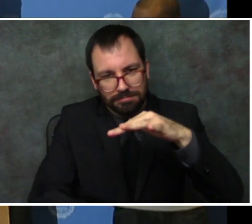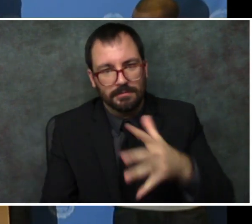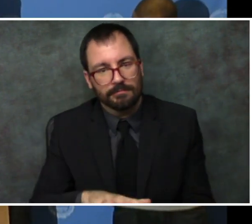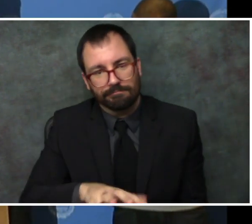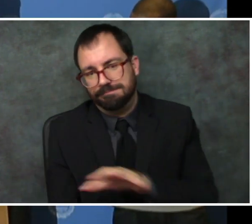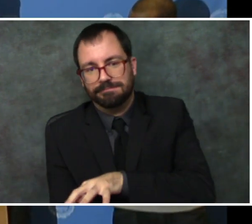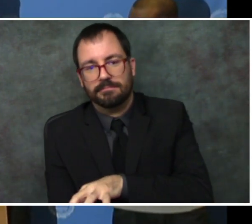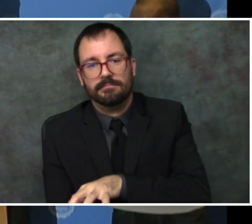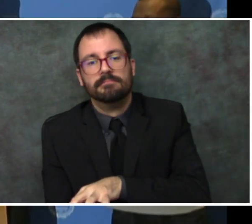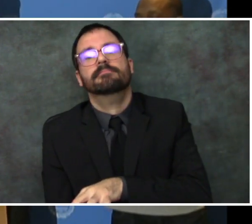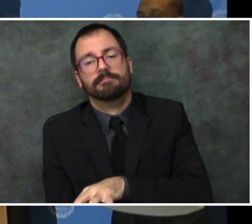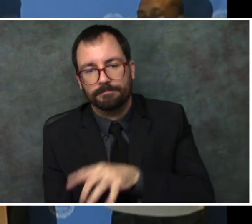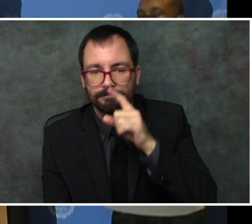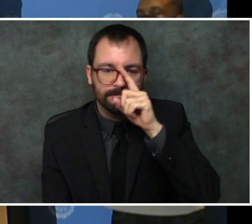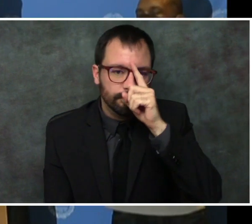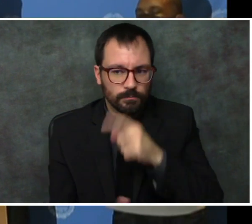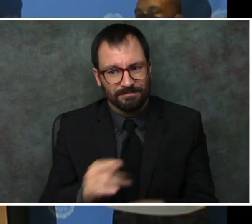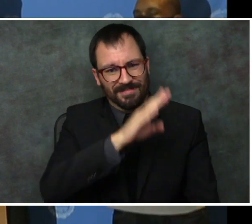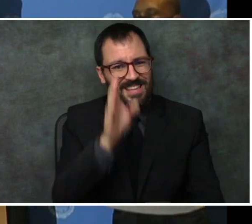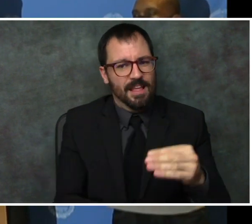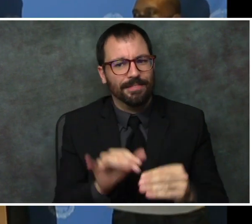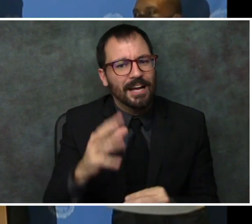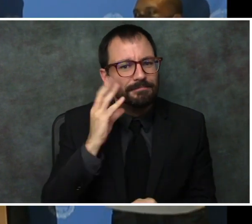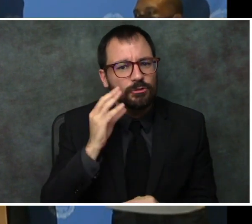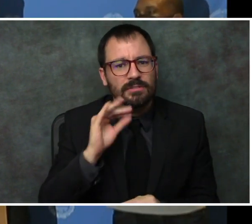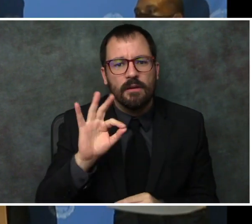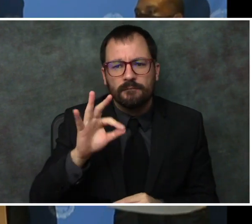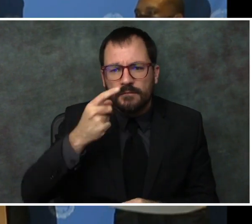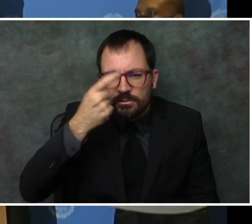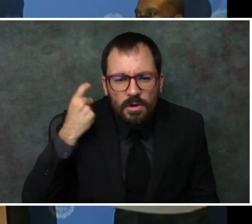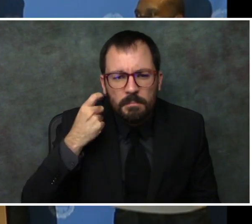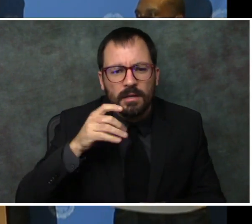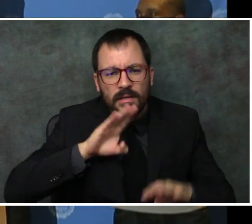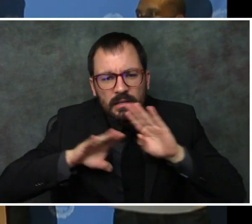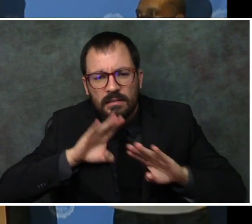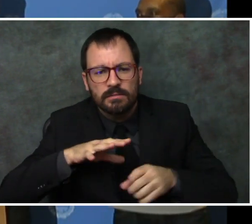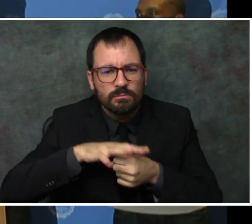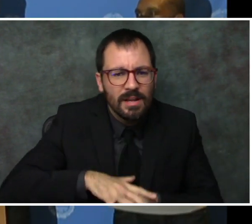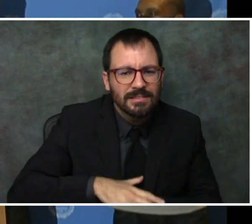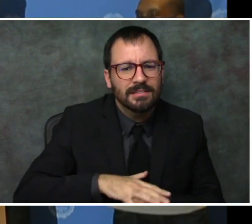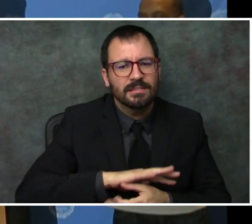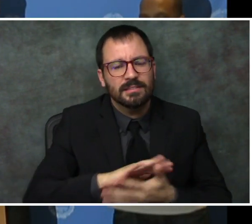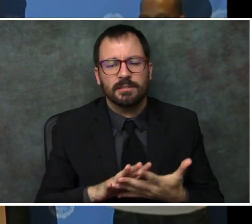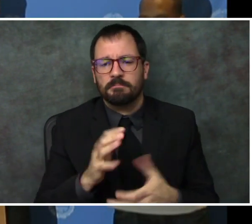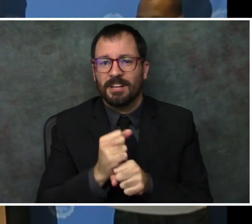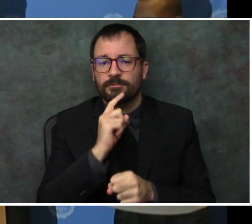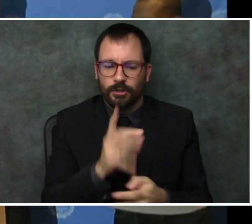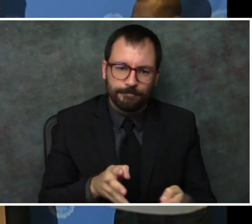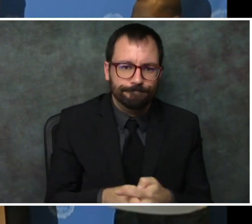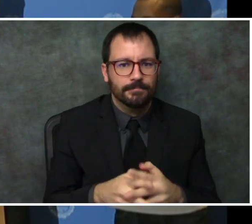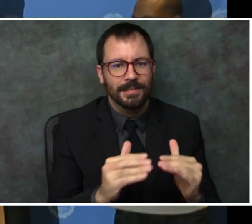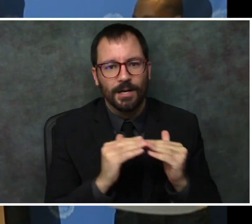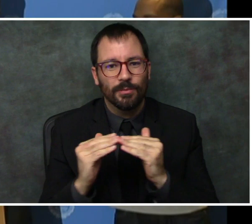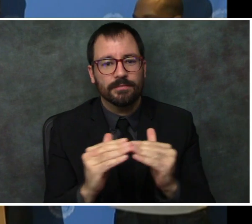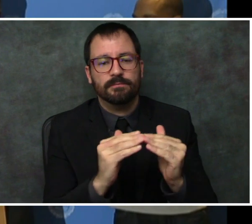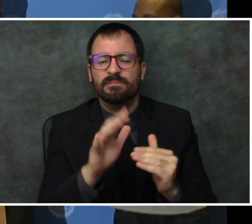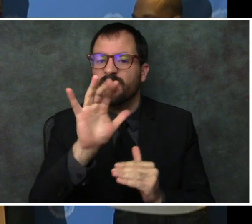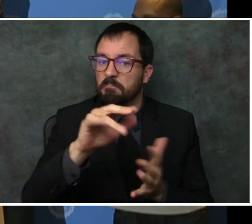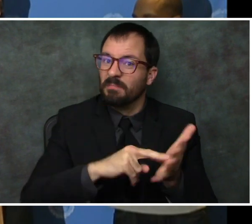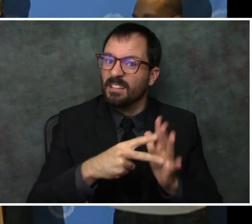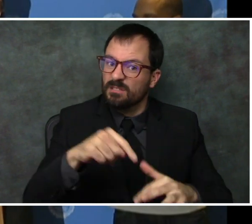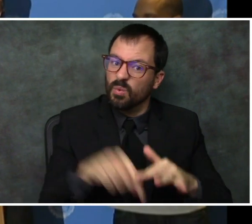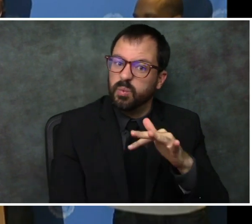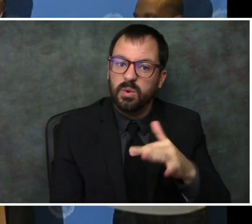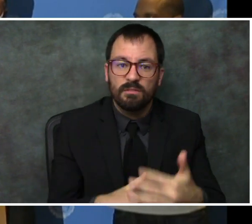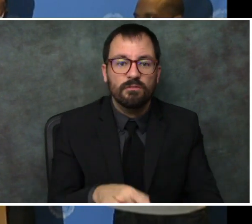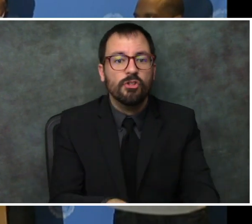deep, it's long-term work. It takes a long-term sustained commitment. We've shown that this year we can do